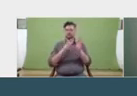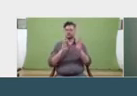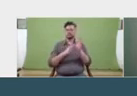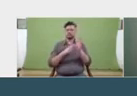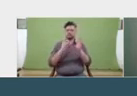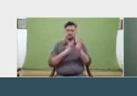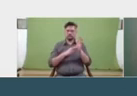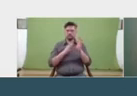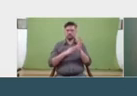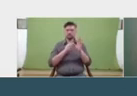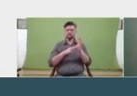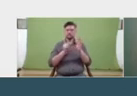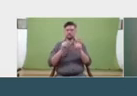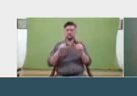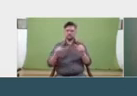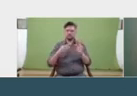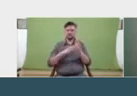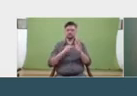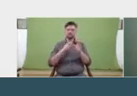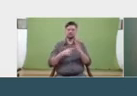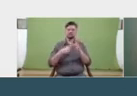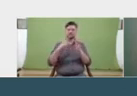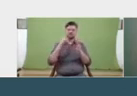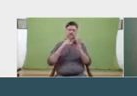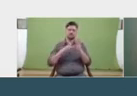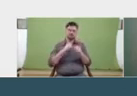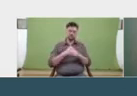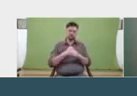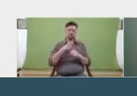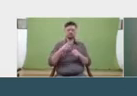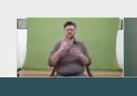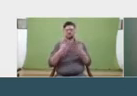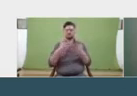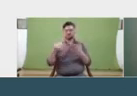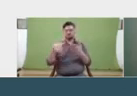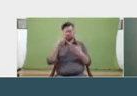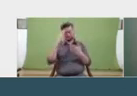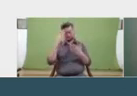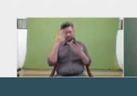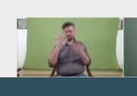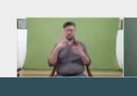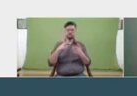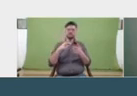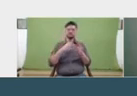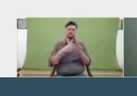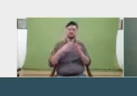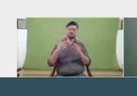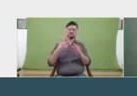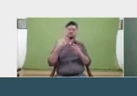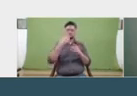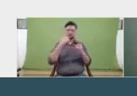introduced to this non-manual marking that is uh the kind of uh expressions facial expressions